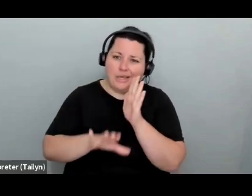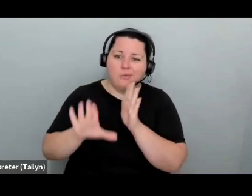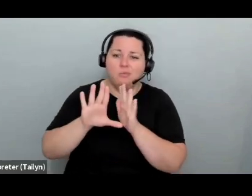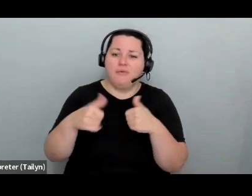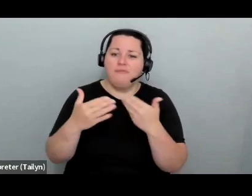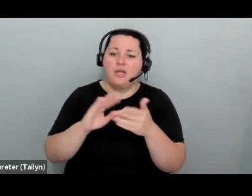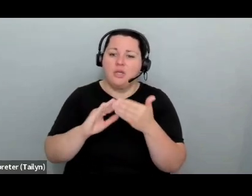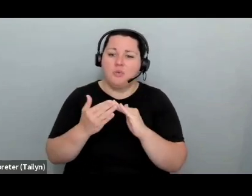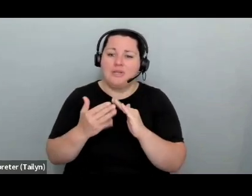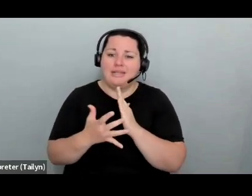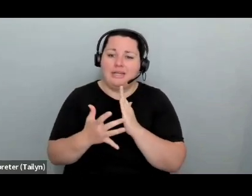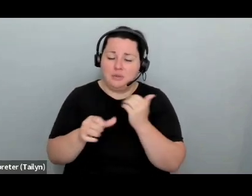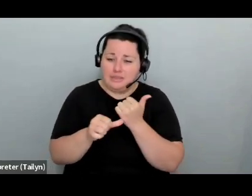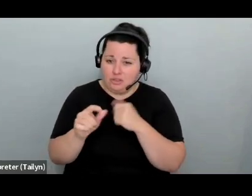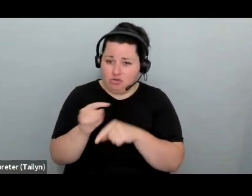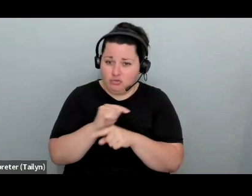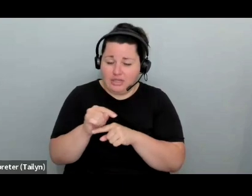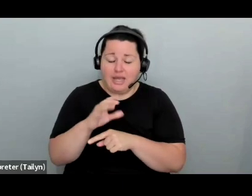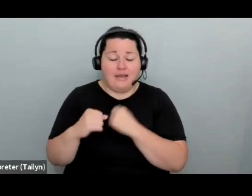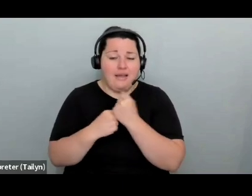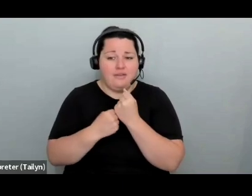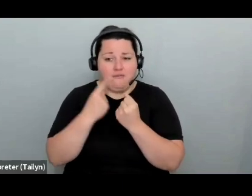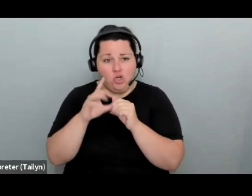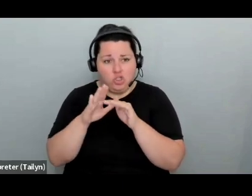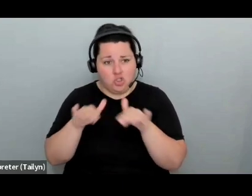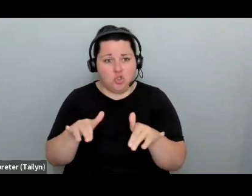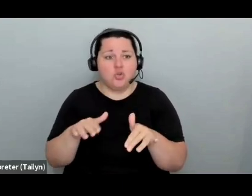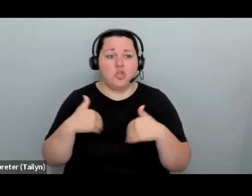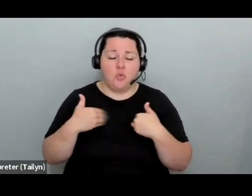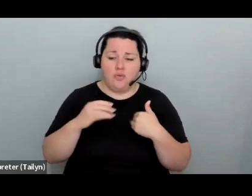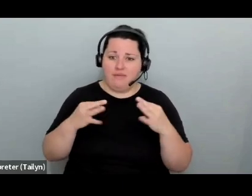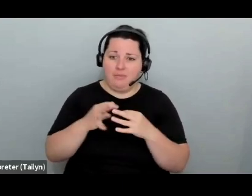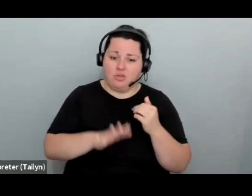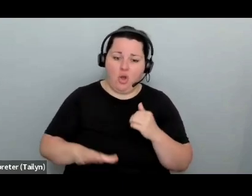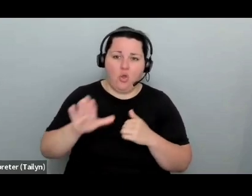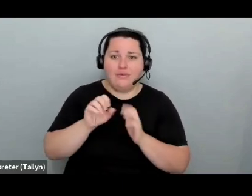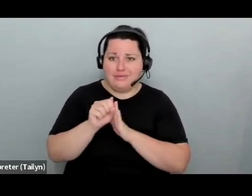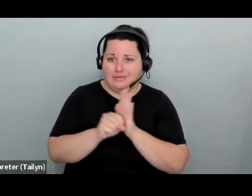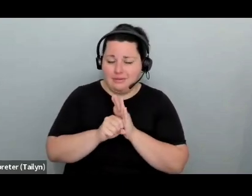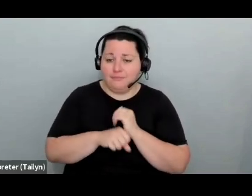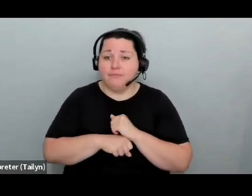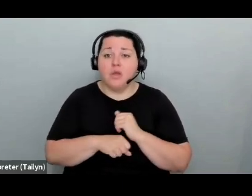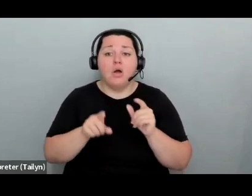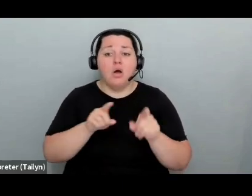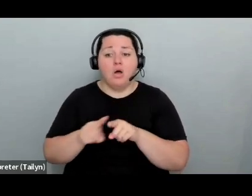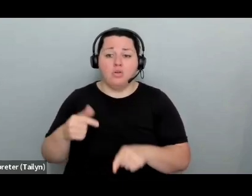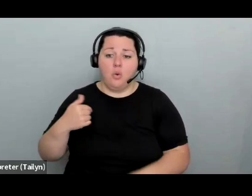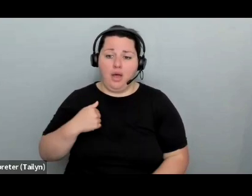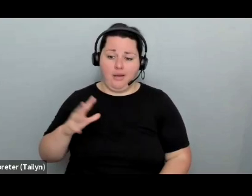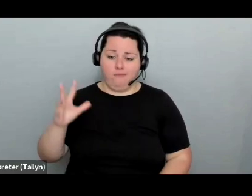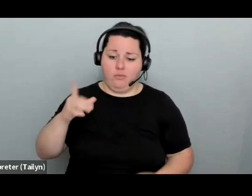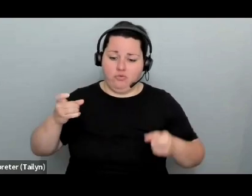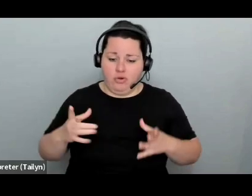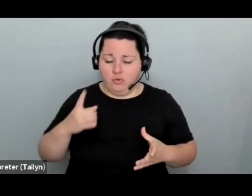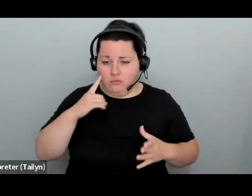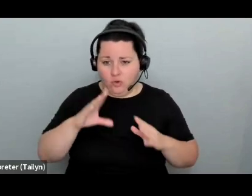technical assistance, training, and advocacy for children, youth, and families across the state of Oklahoma. In addition to that, I am a former director